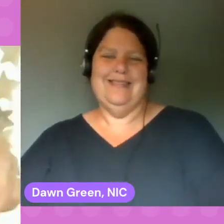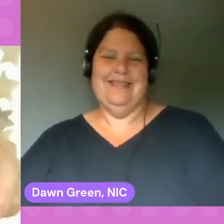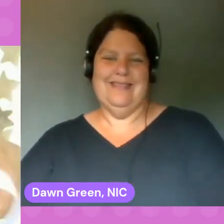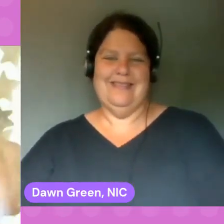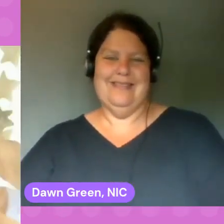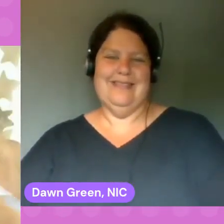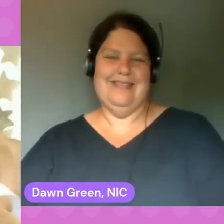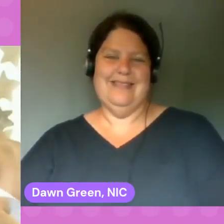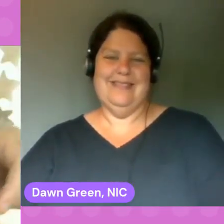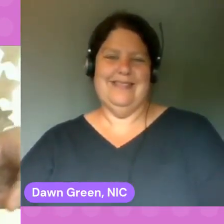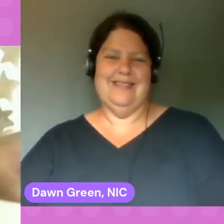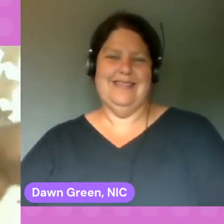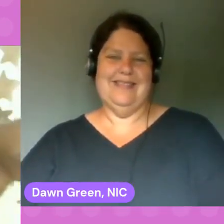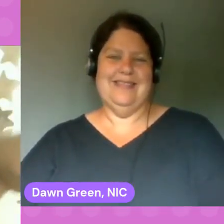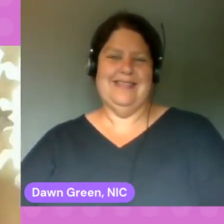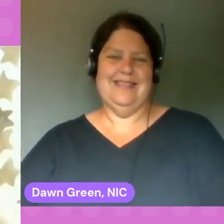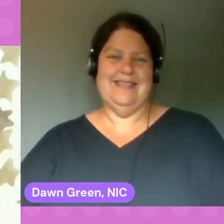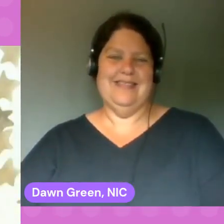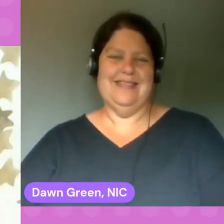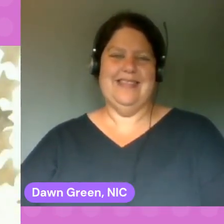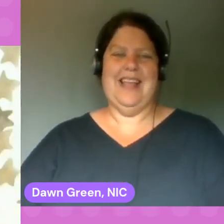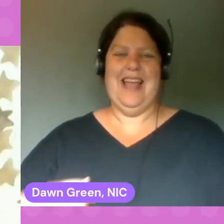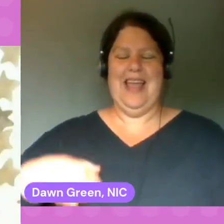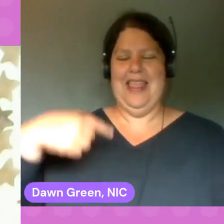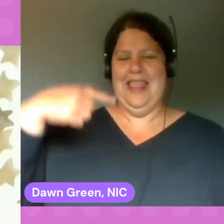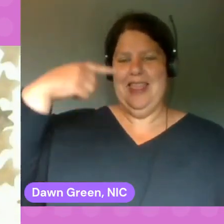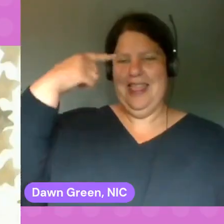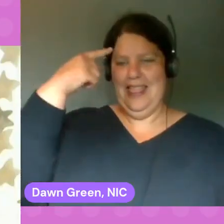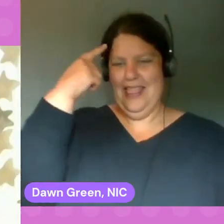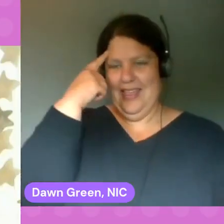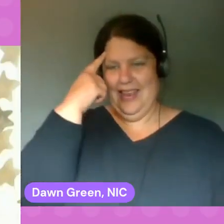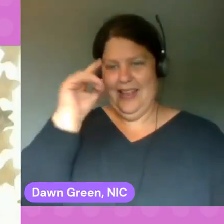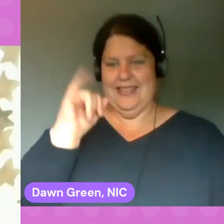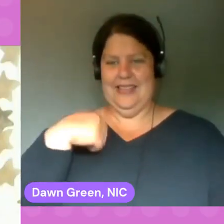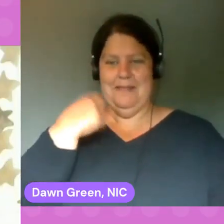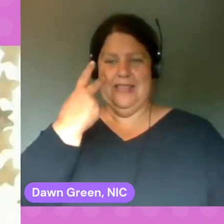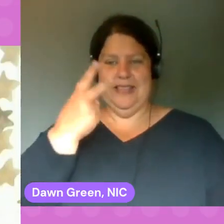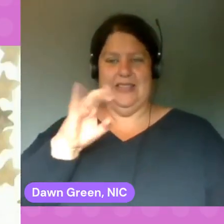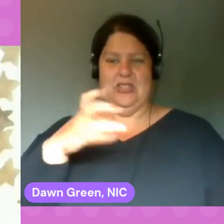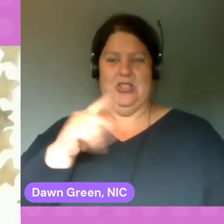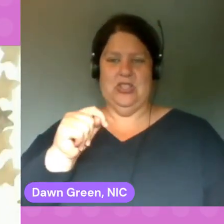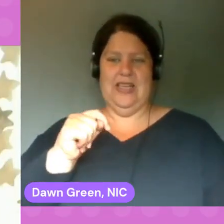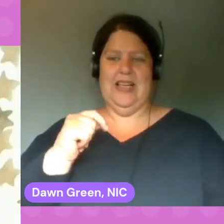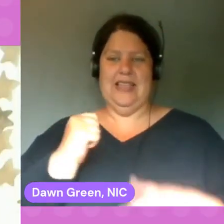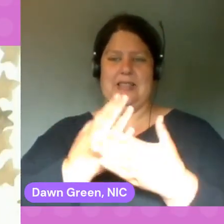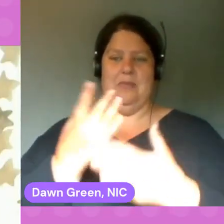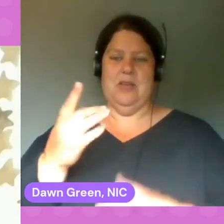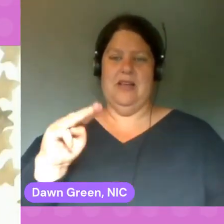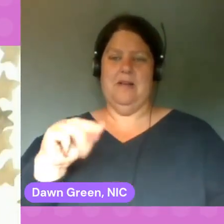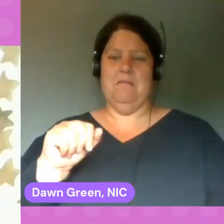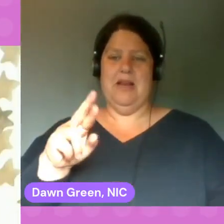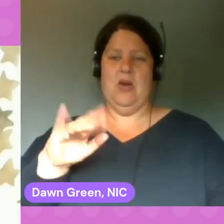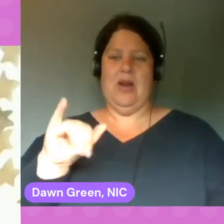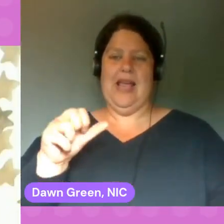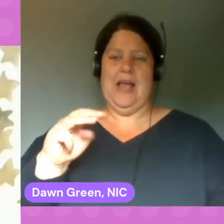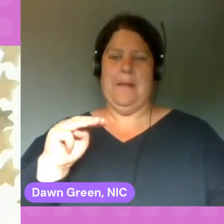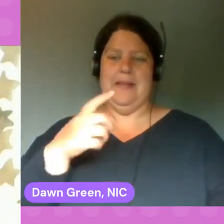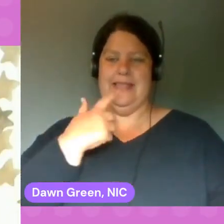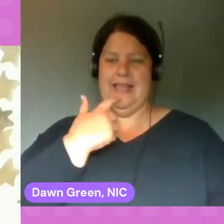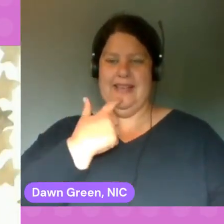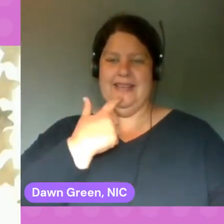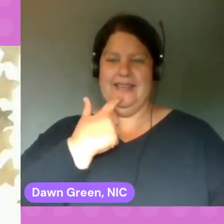And right, I think just as I also see in the chat something that Miriam is saying, that